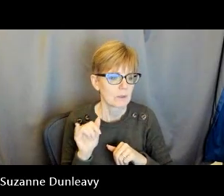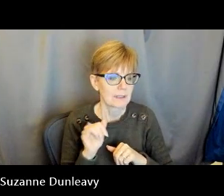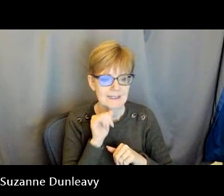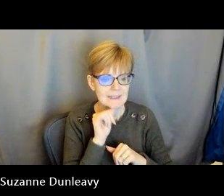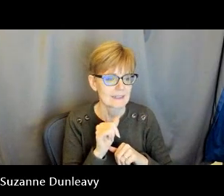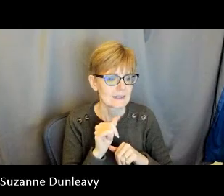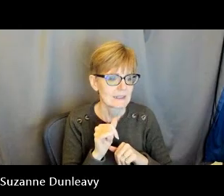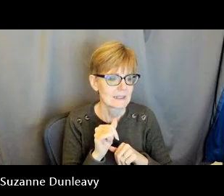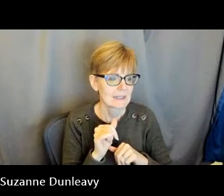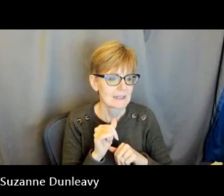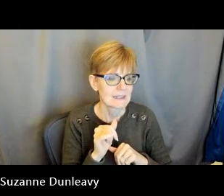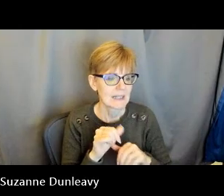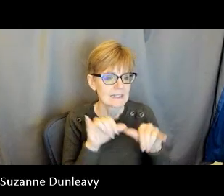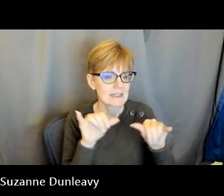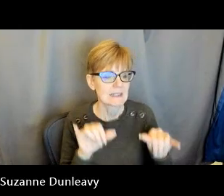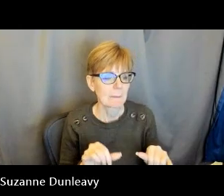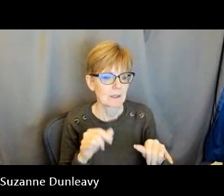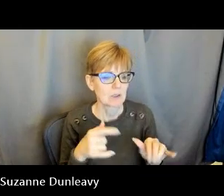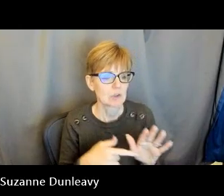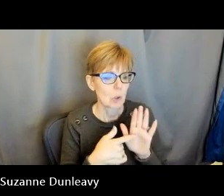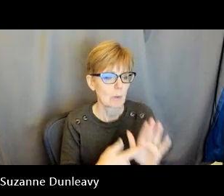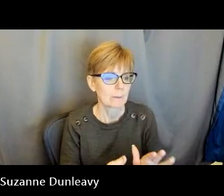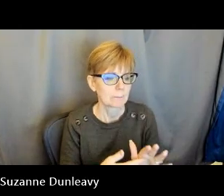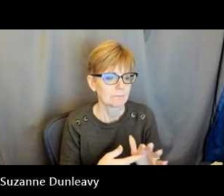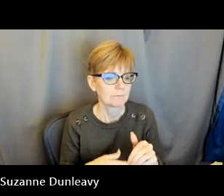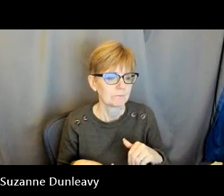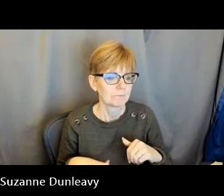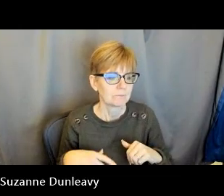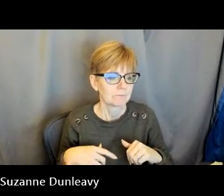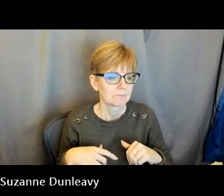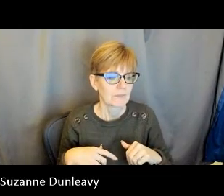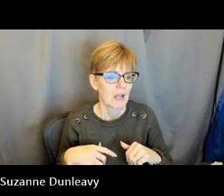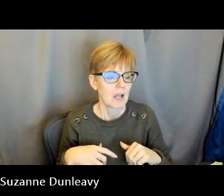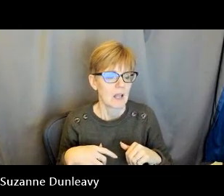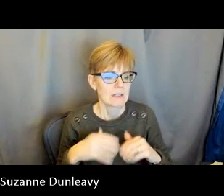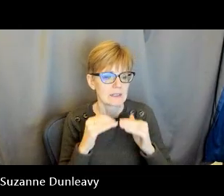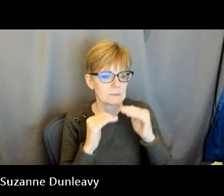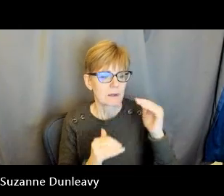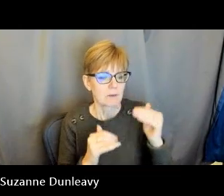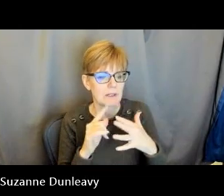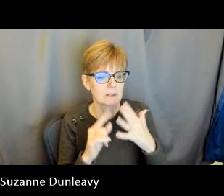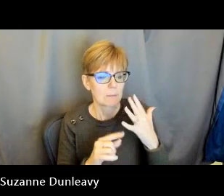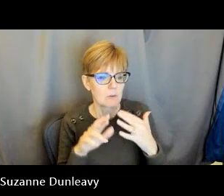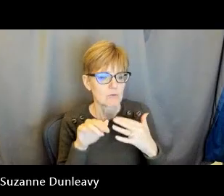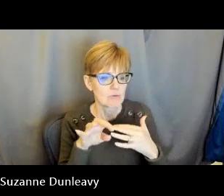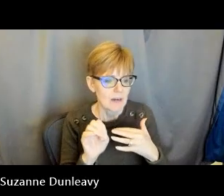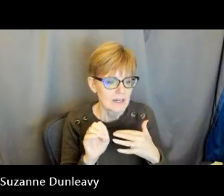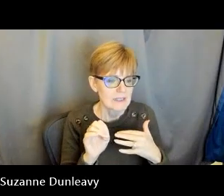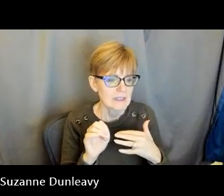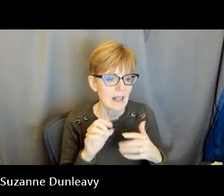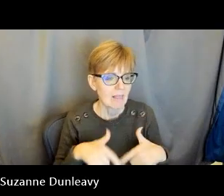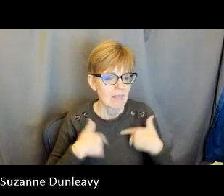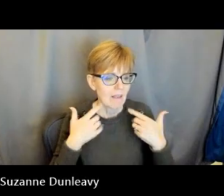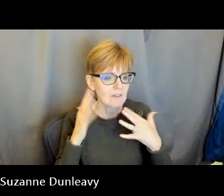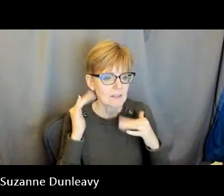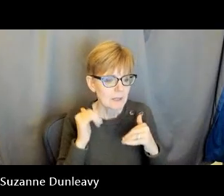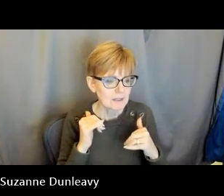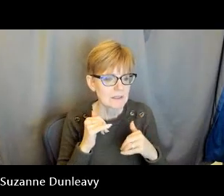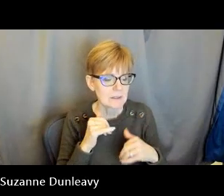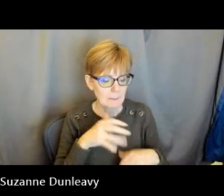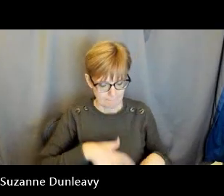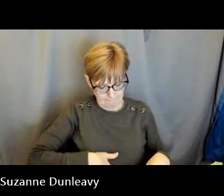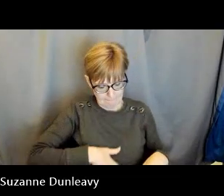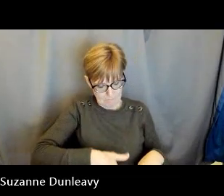diabetes, hypertension, mental health inequity, and the long list of environmental disparities. And again, I